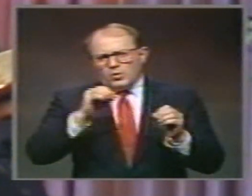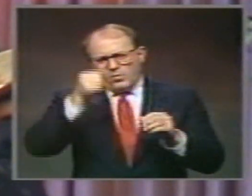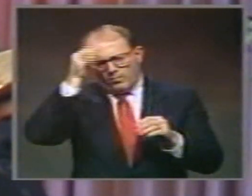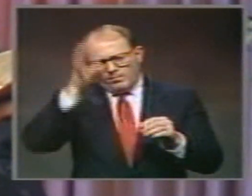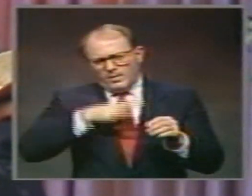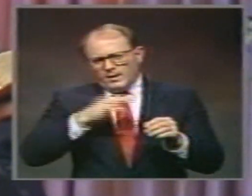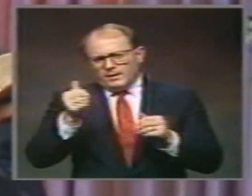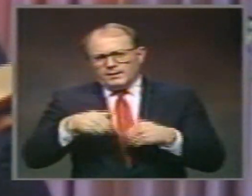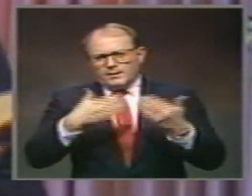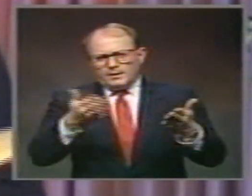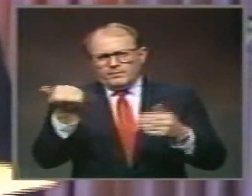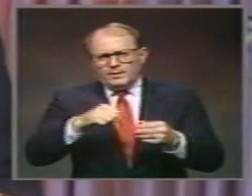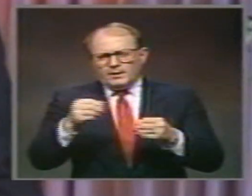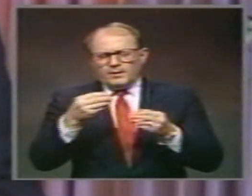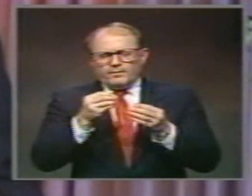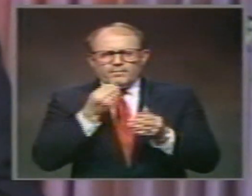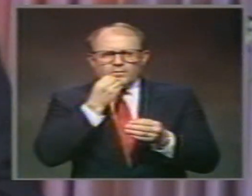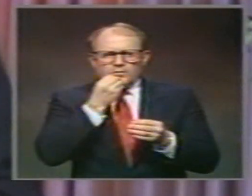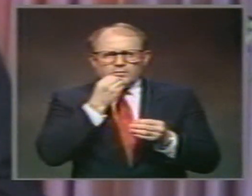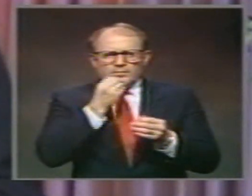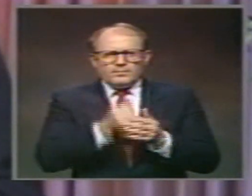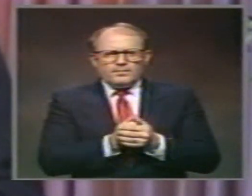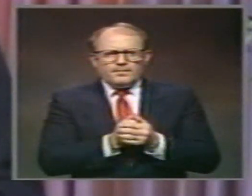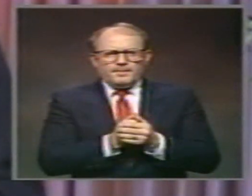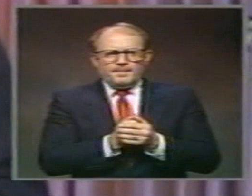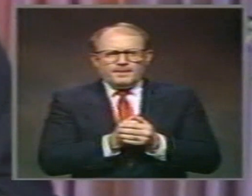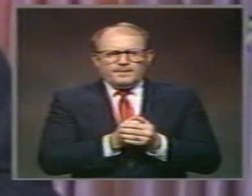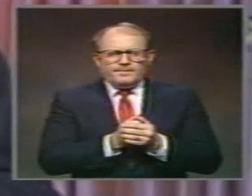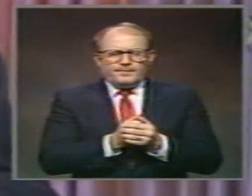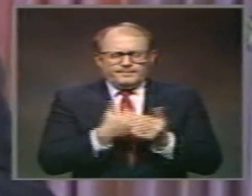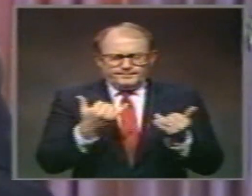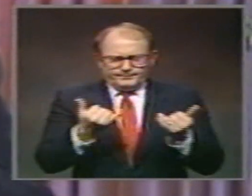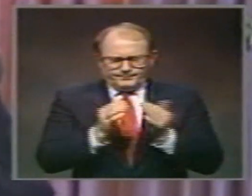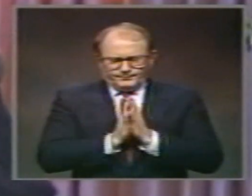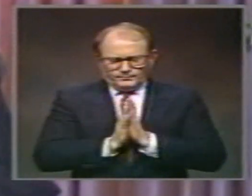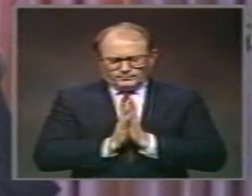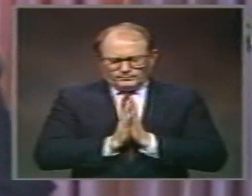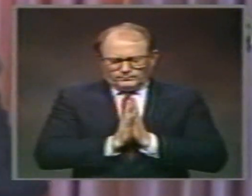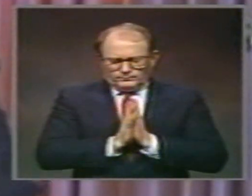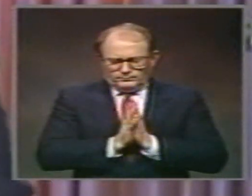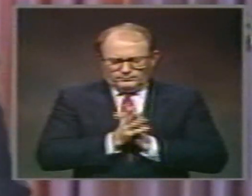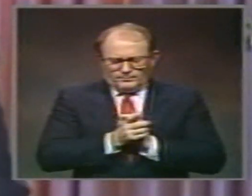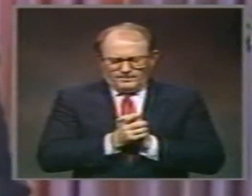him. Reading through verse 16. Now let us pray.